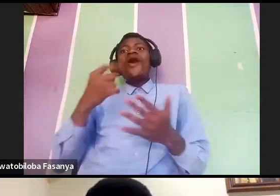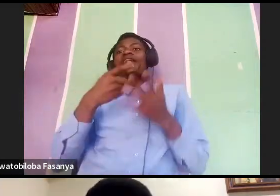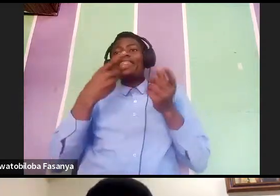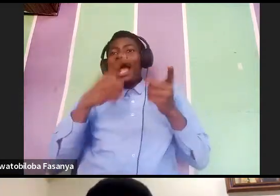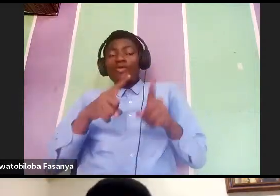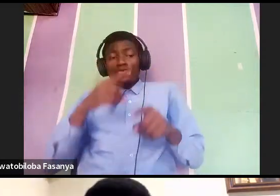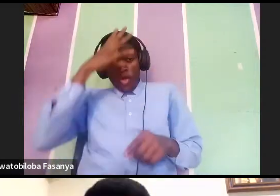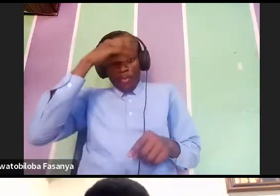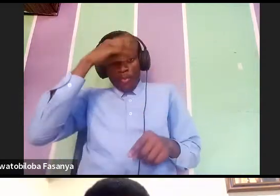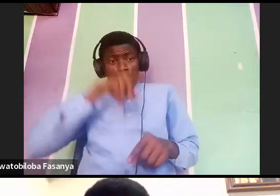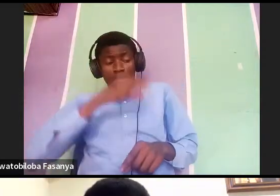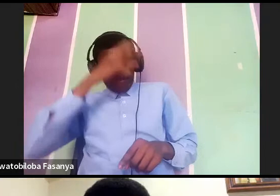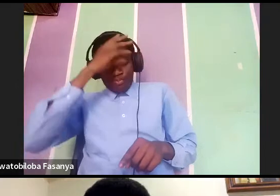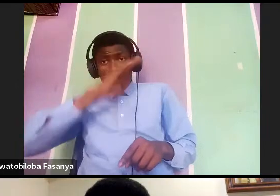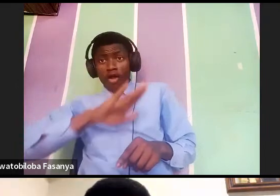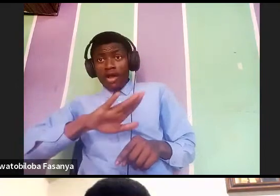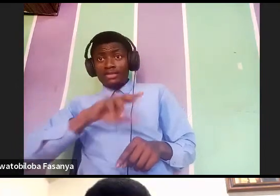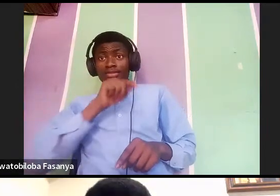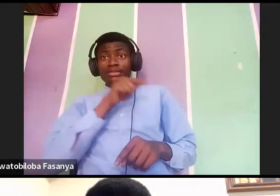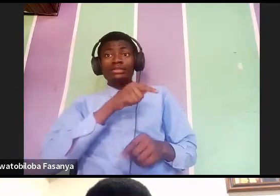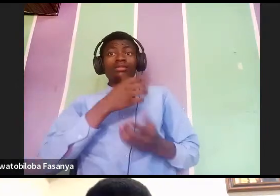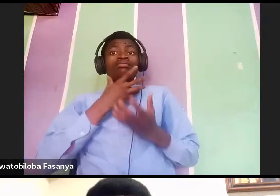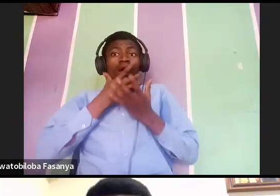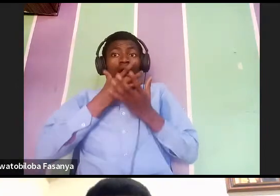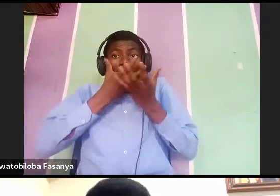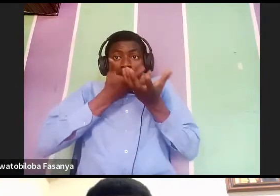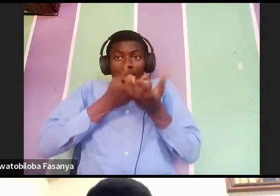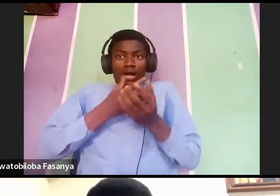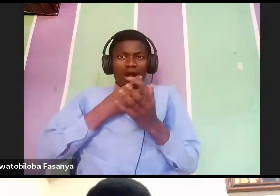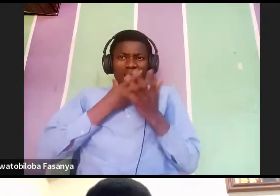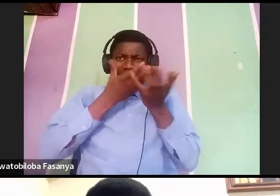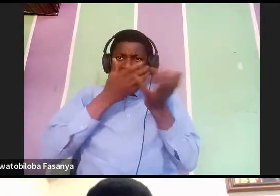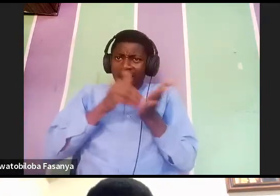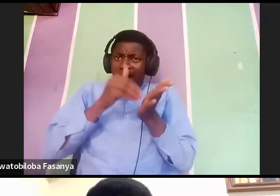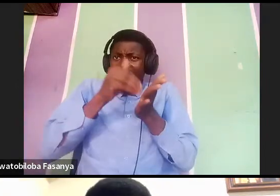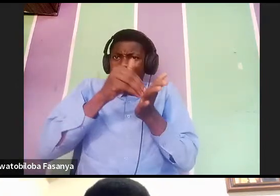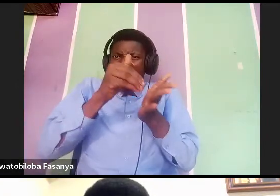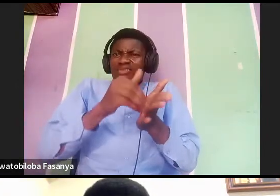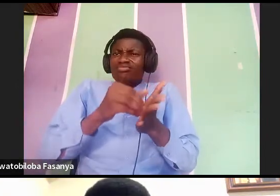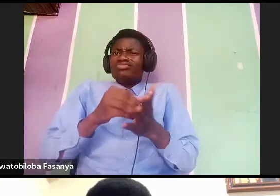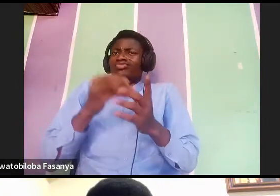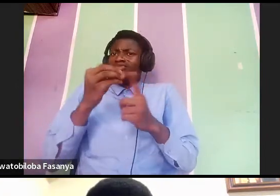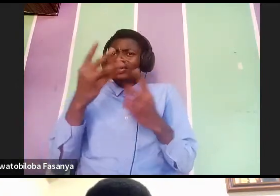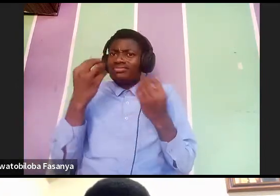child or someone just find out that it's vomiting excessively and is not,